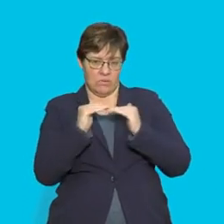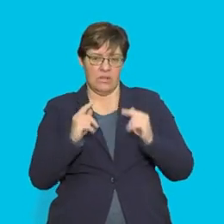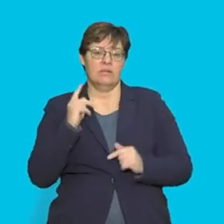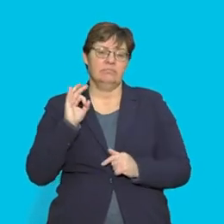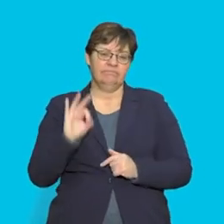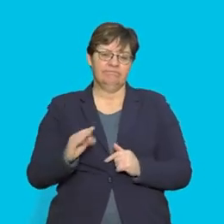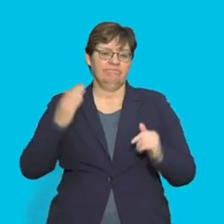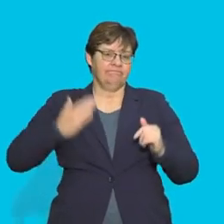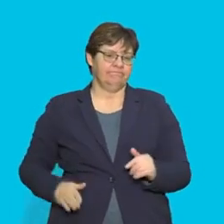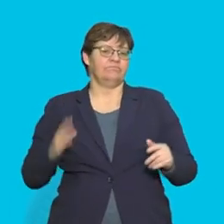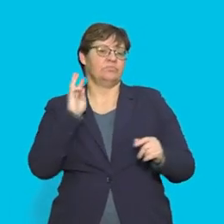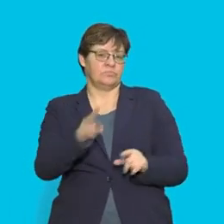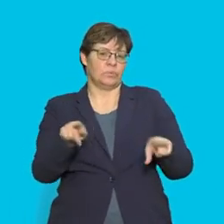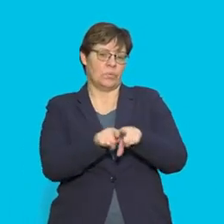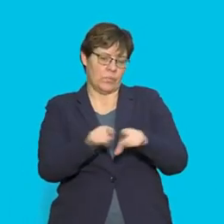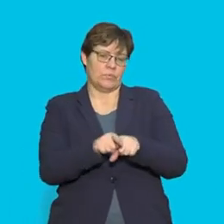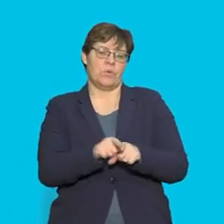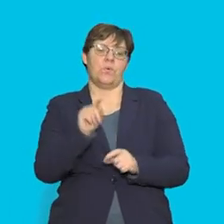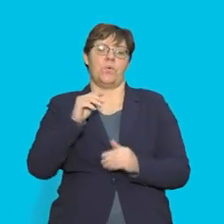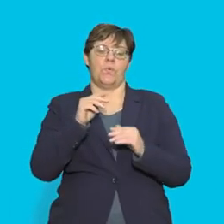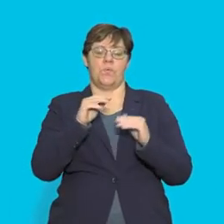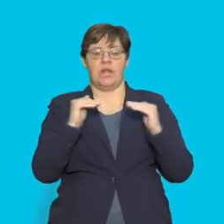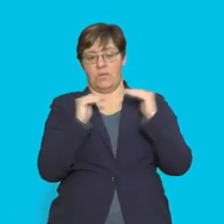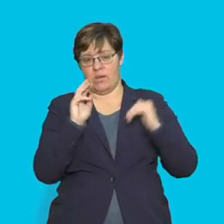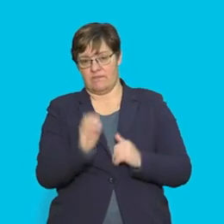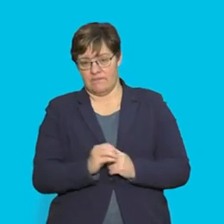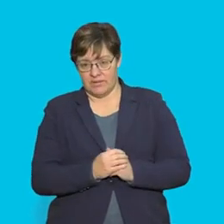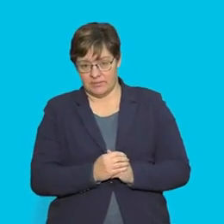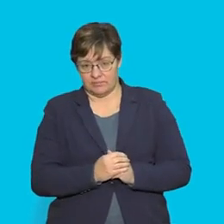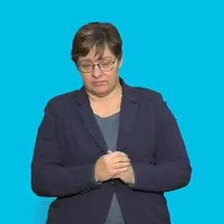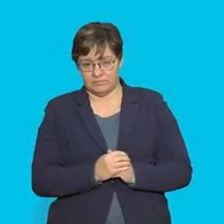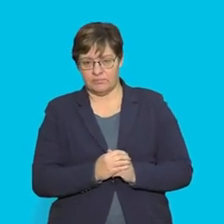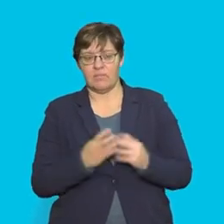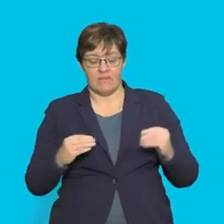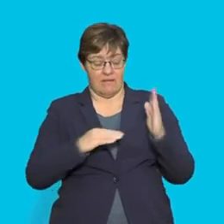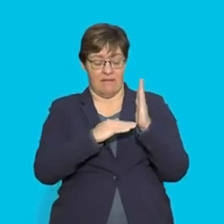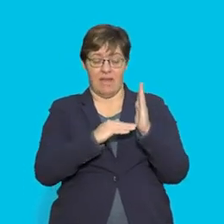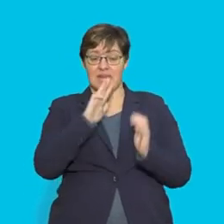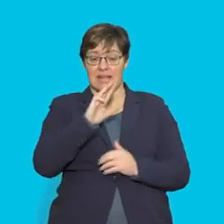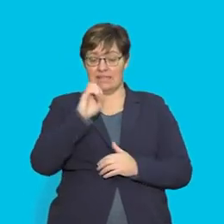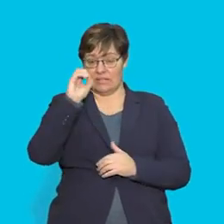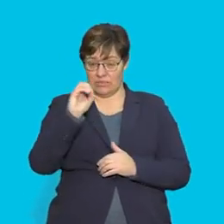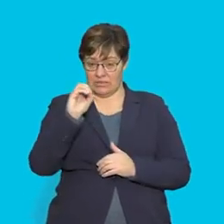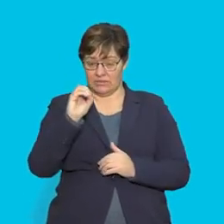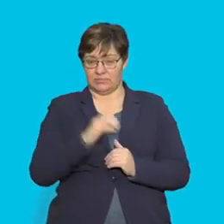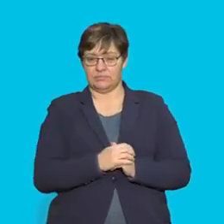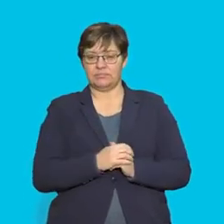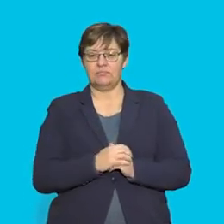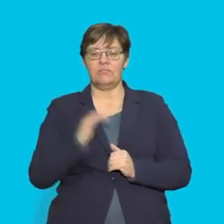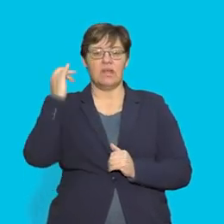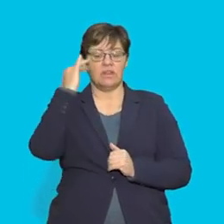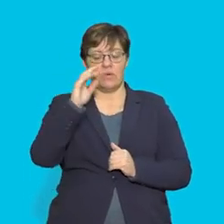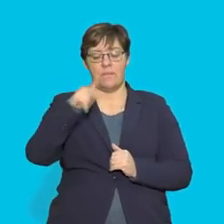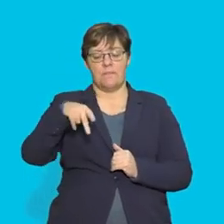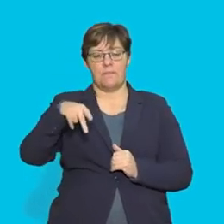equal, the three sides will also be equal. Now, in a right-angled triangle, here we are talking